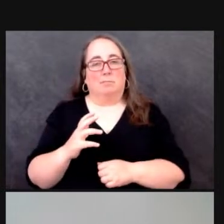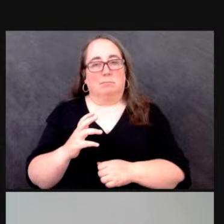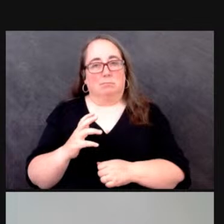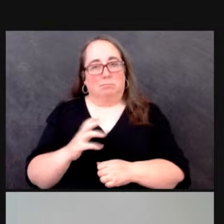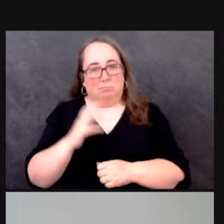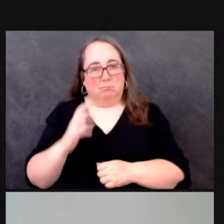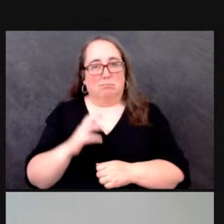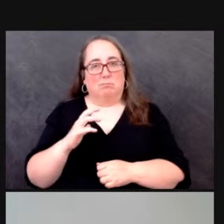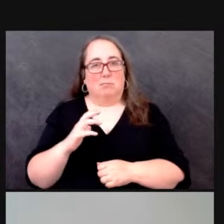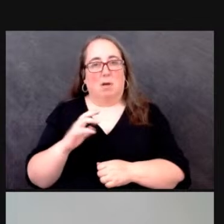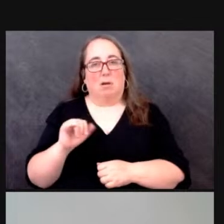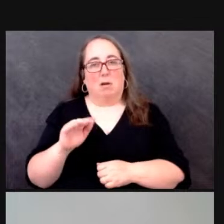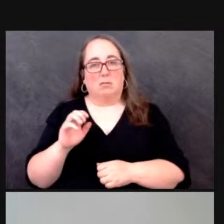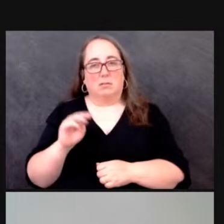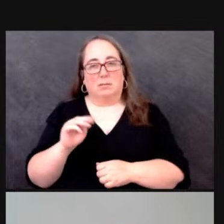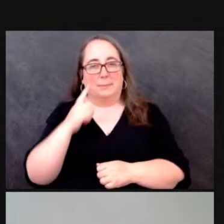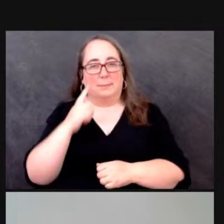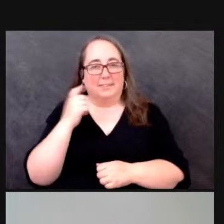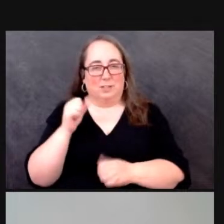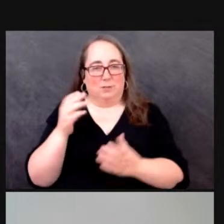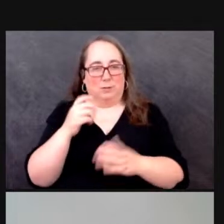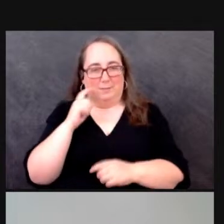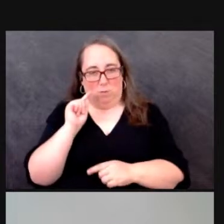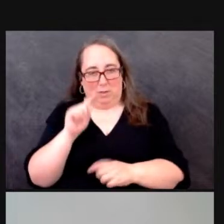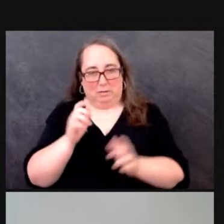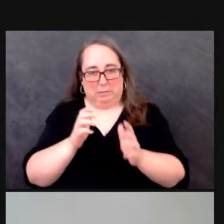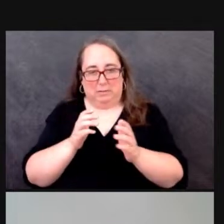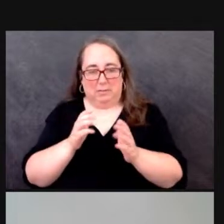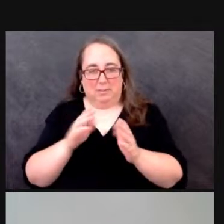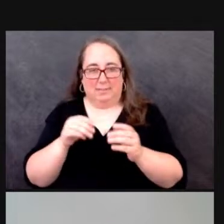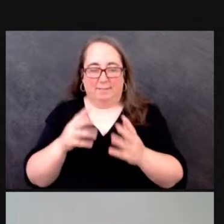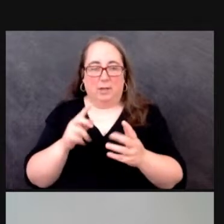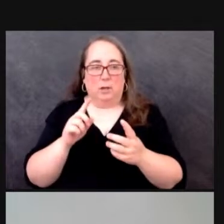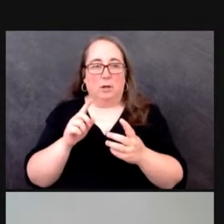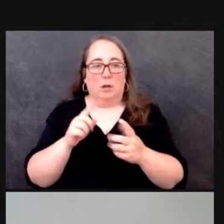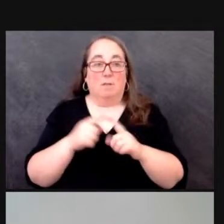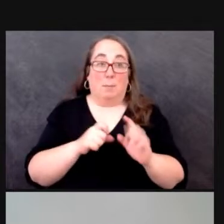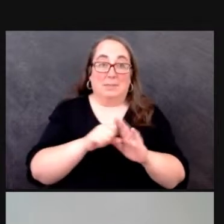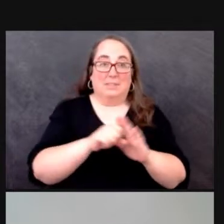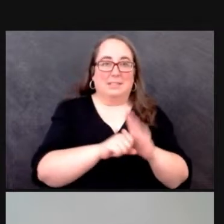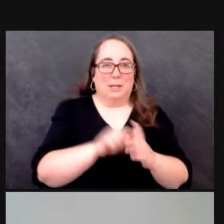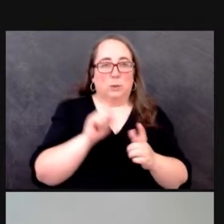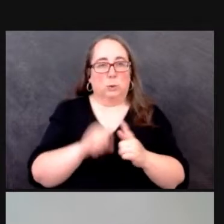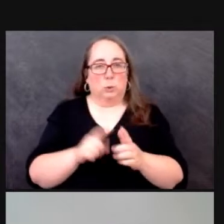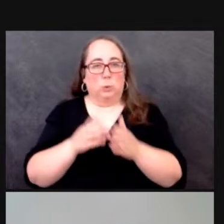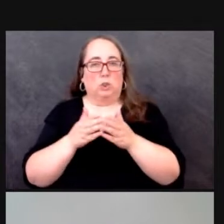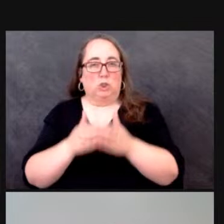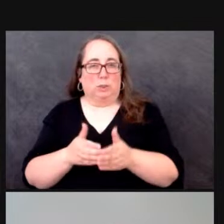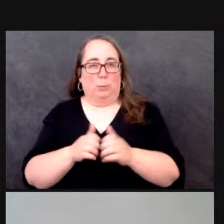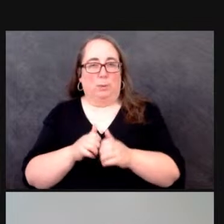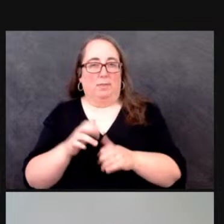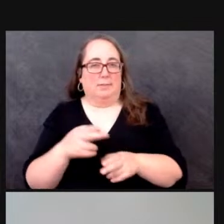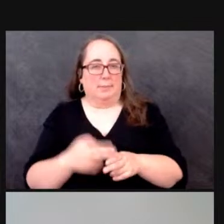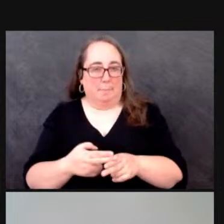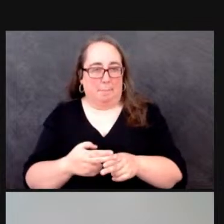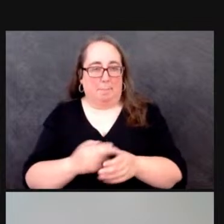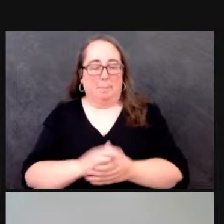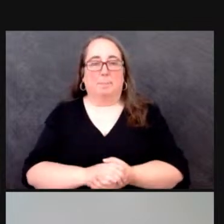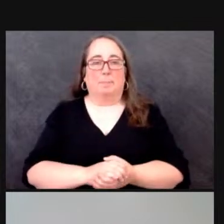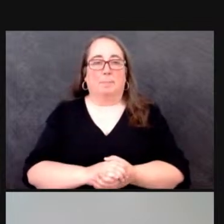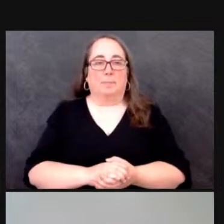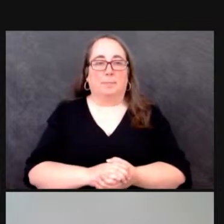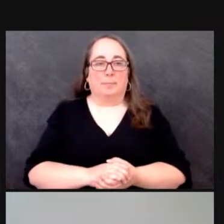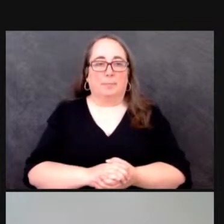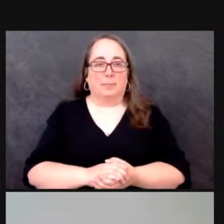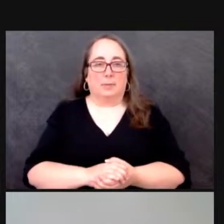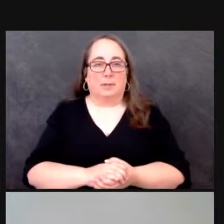placed on the new armored cruiser. It would be a gift from the state to the ship bearing its name. In